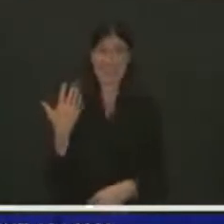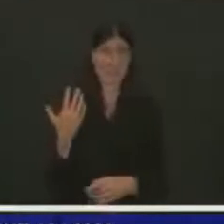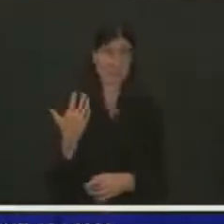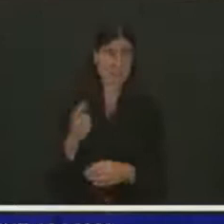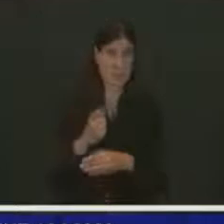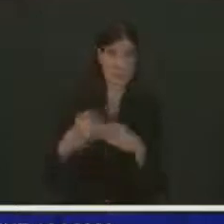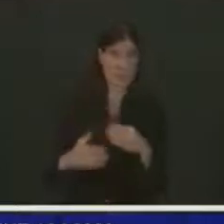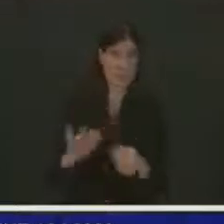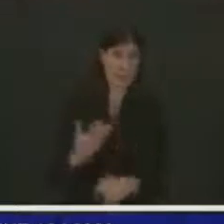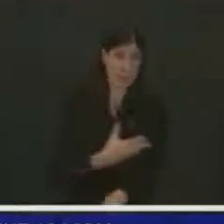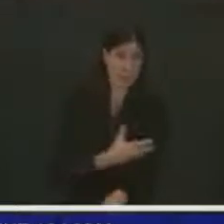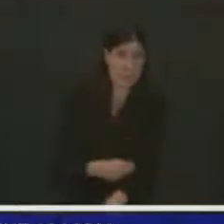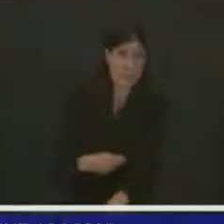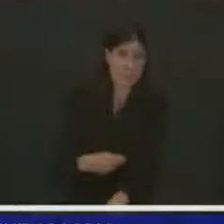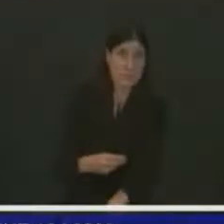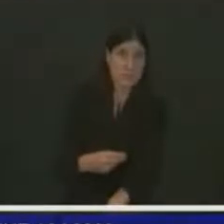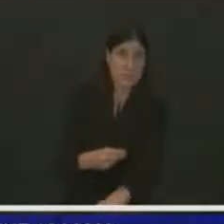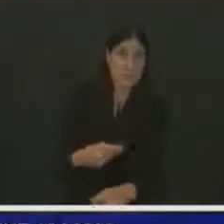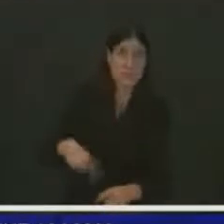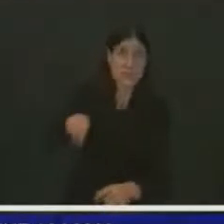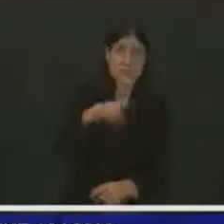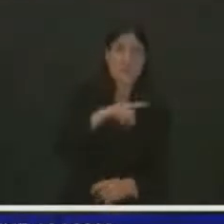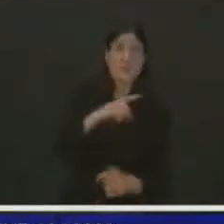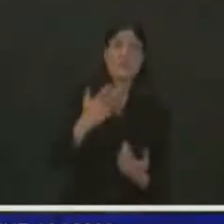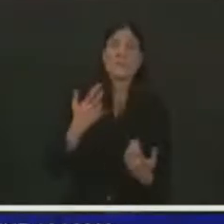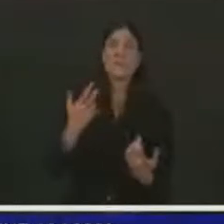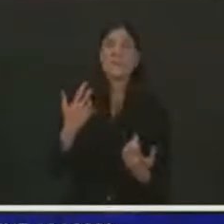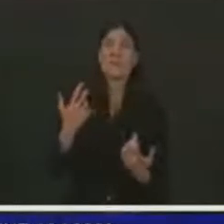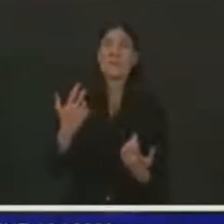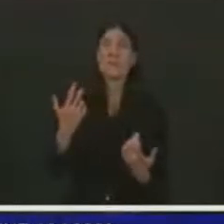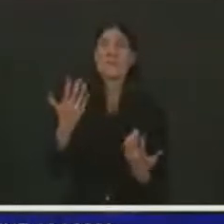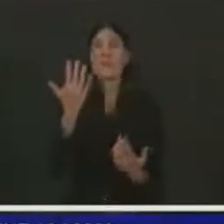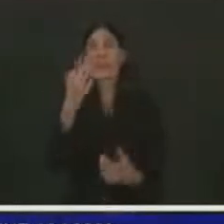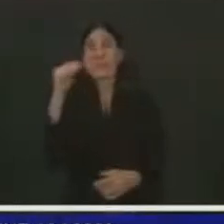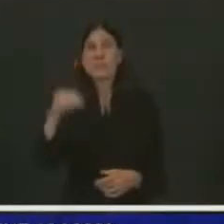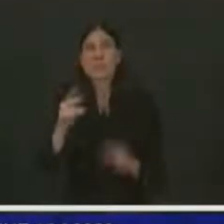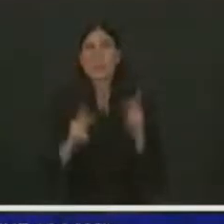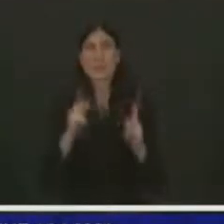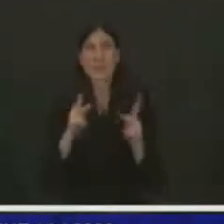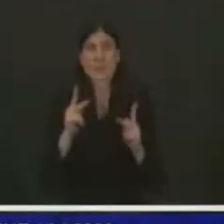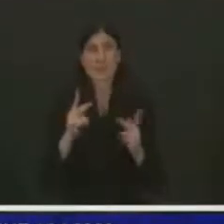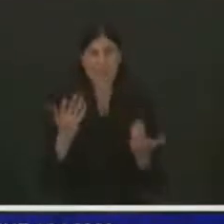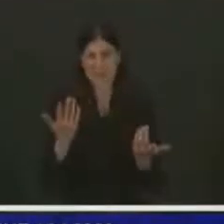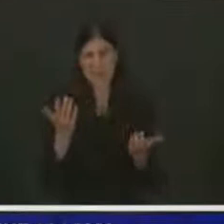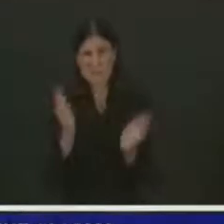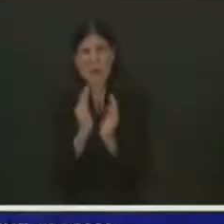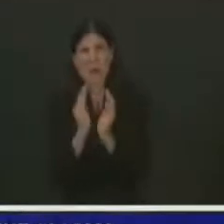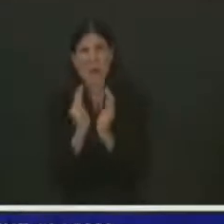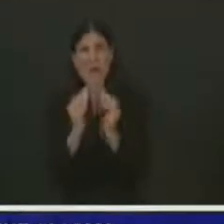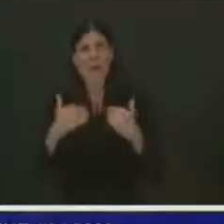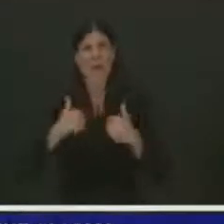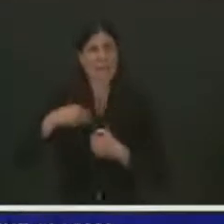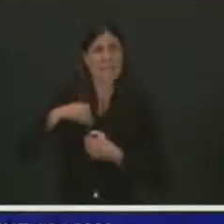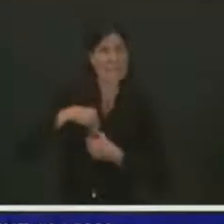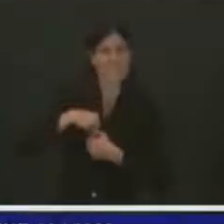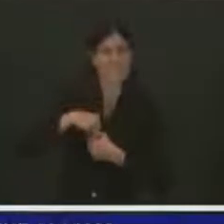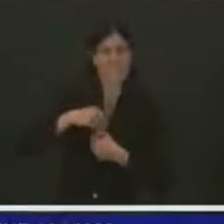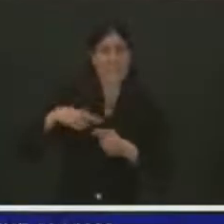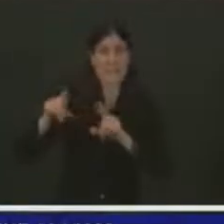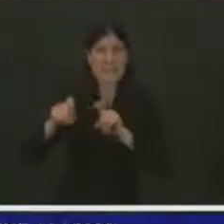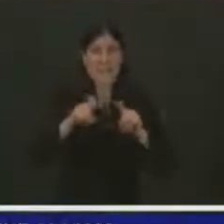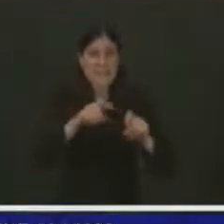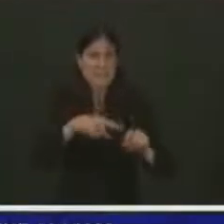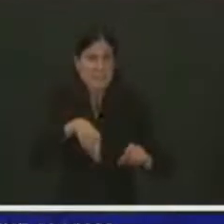number is what we are anticipating we will see across the board with the early warning